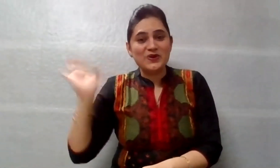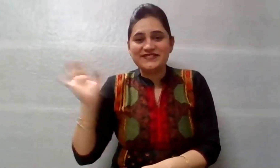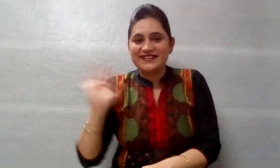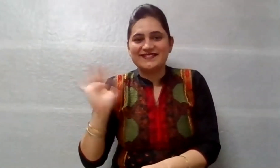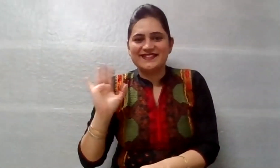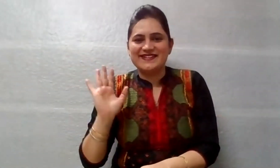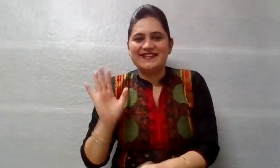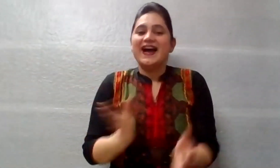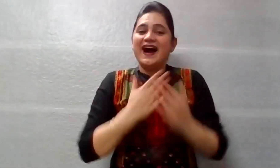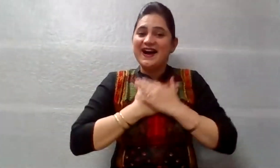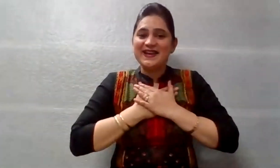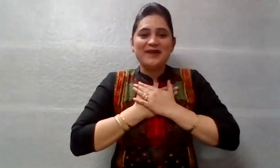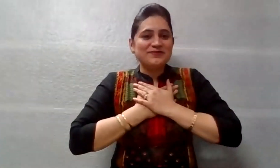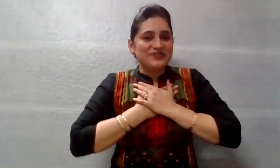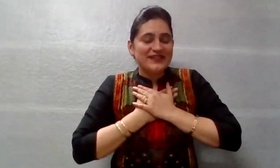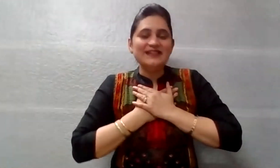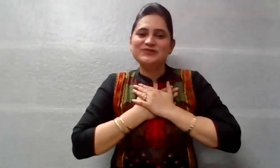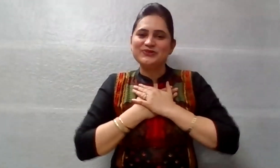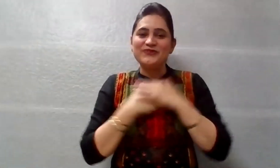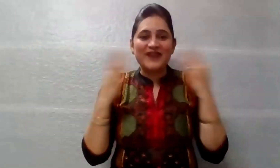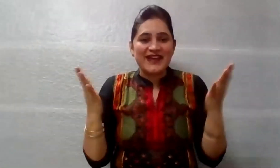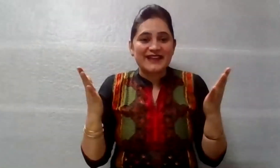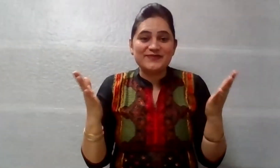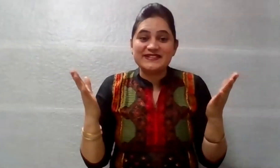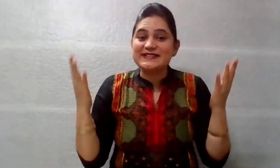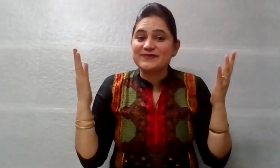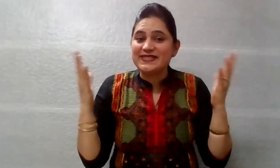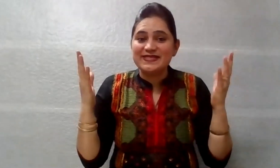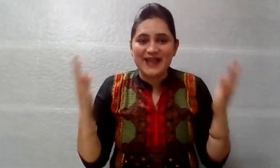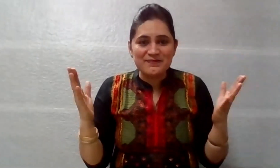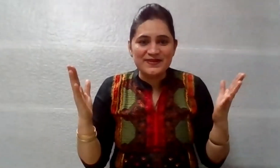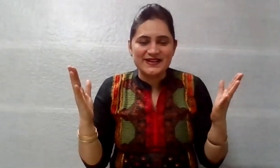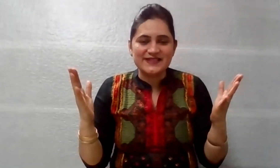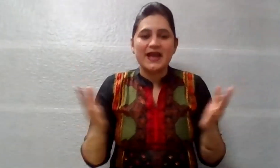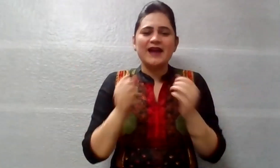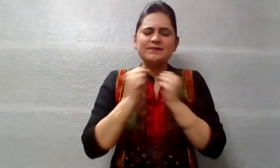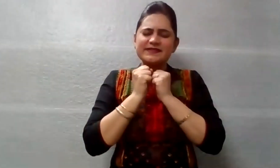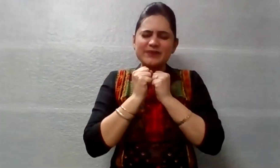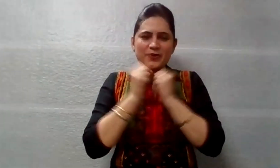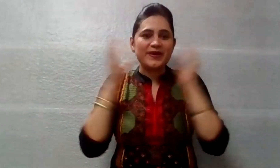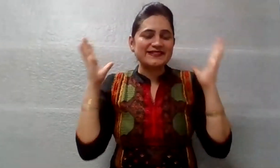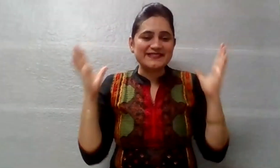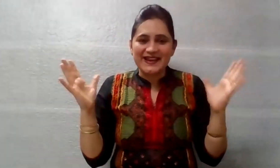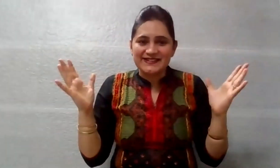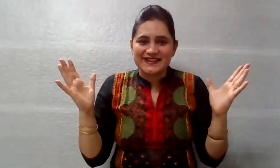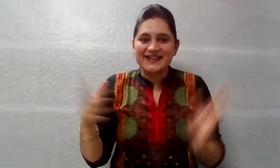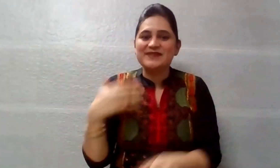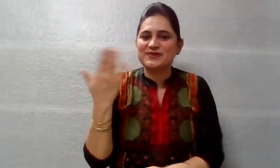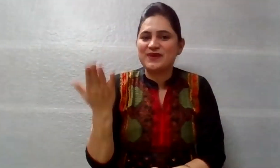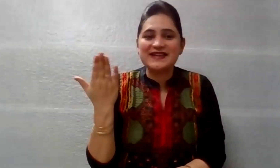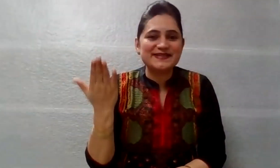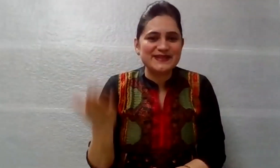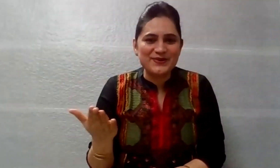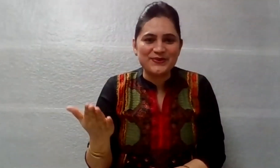Hello children. I am thrilled to do fun activities with numbers. I'm so excited.